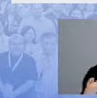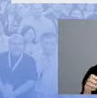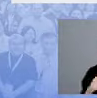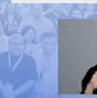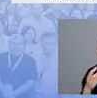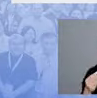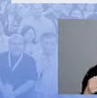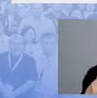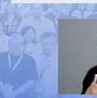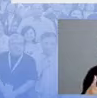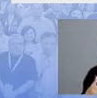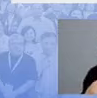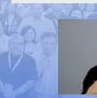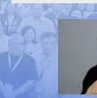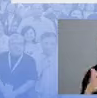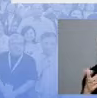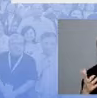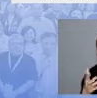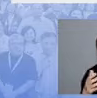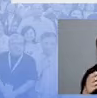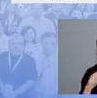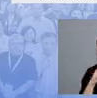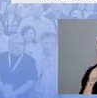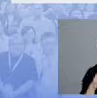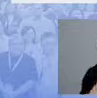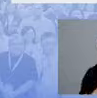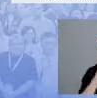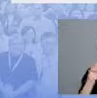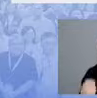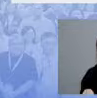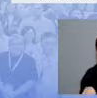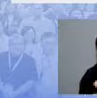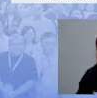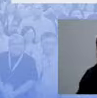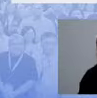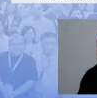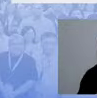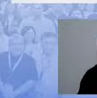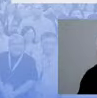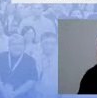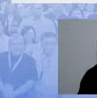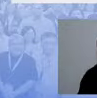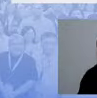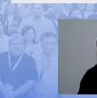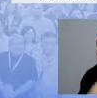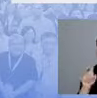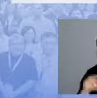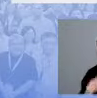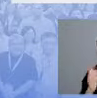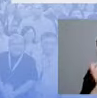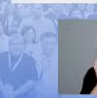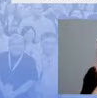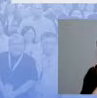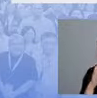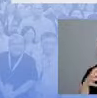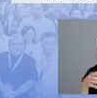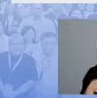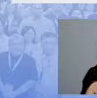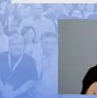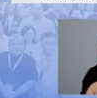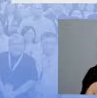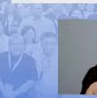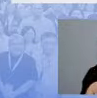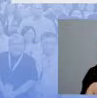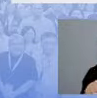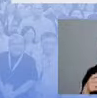promises are there, things are not solved. And when we put up a SDG committee, multi-stakeholder committee at that particular district, we took